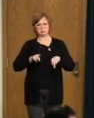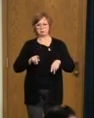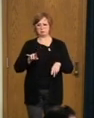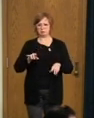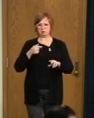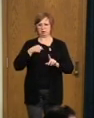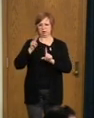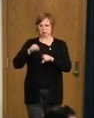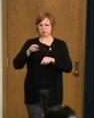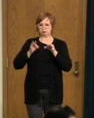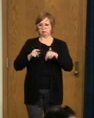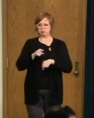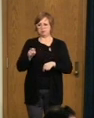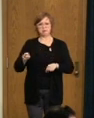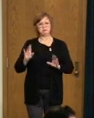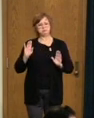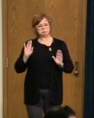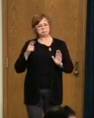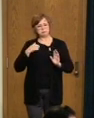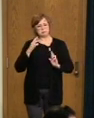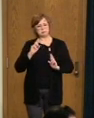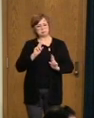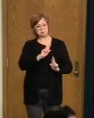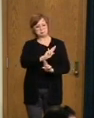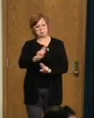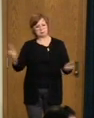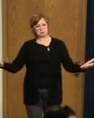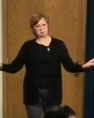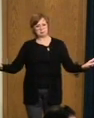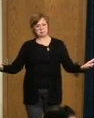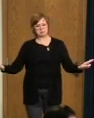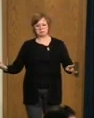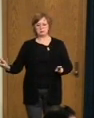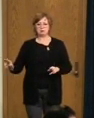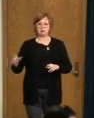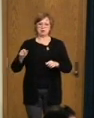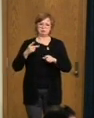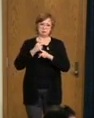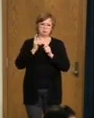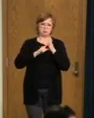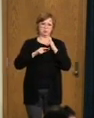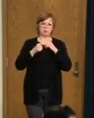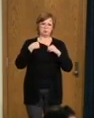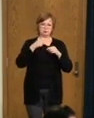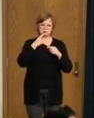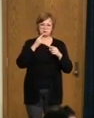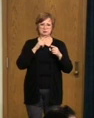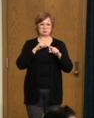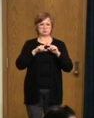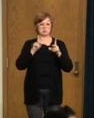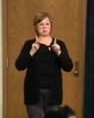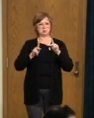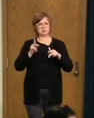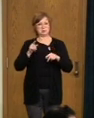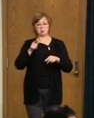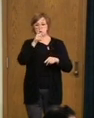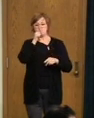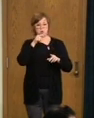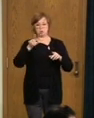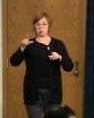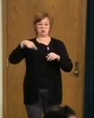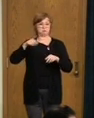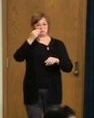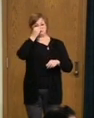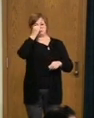how it impacts others. And I would like to say also that, people who think that these measures don't work or masks don't